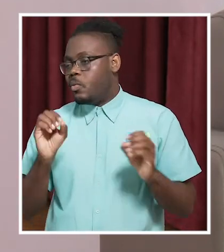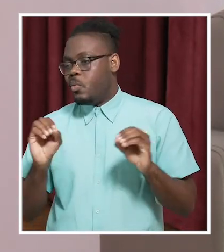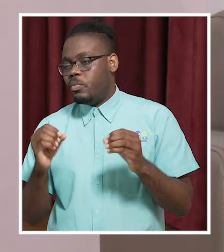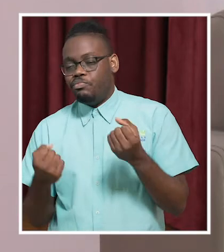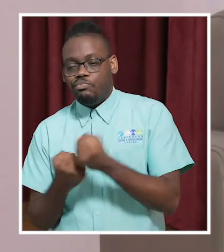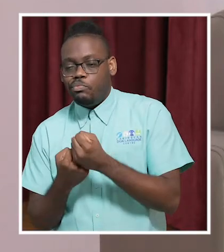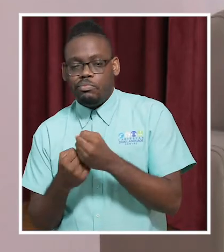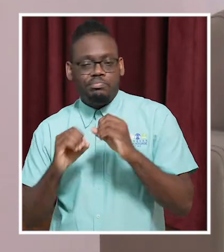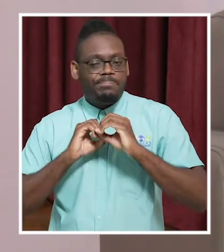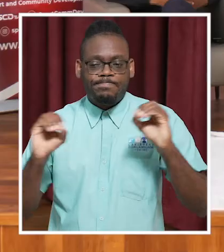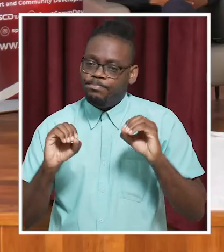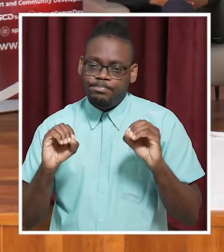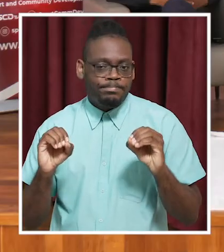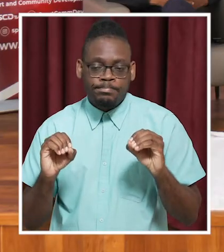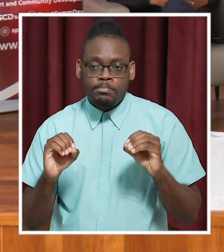with ADHD.